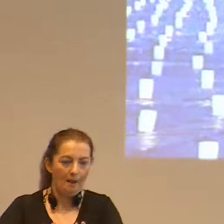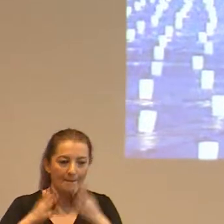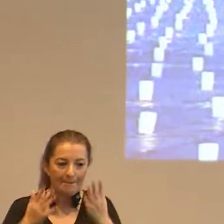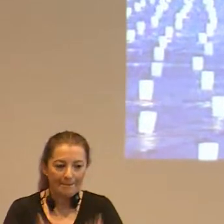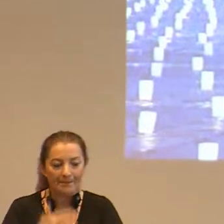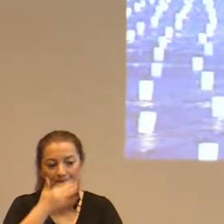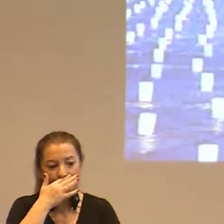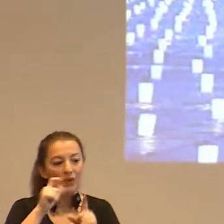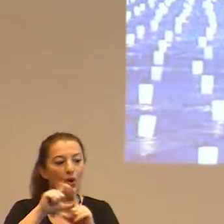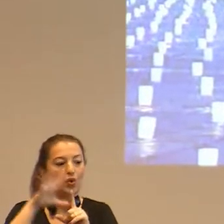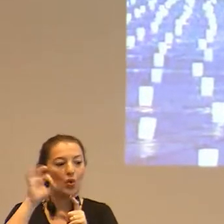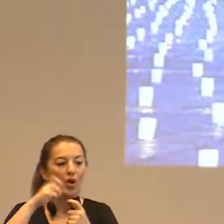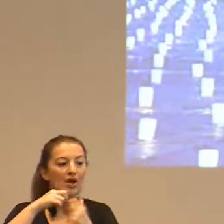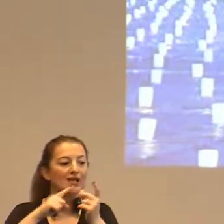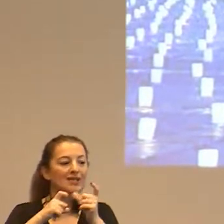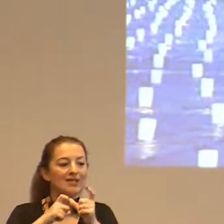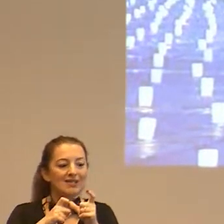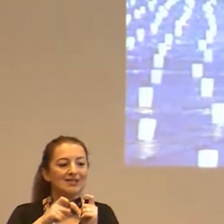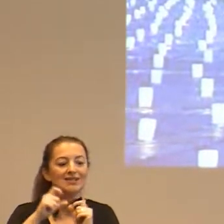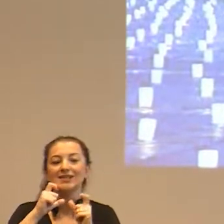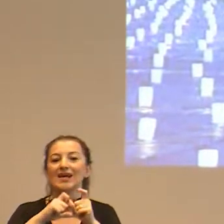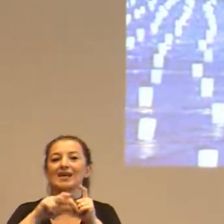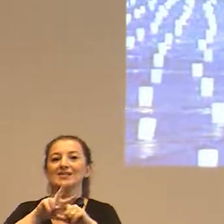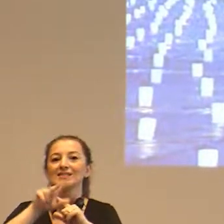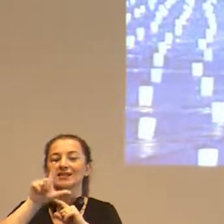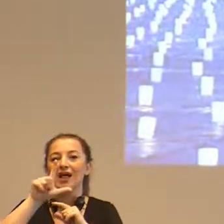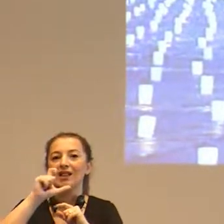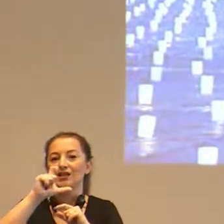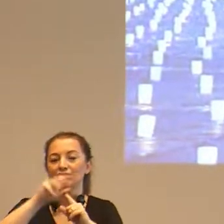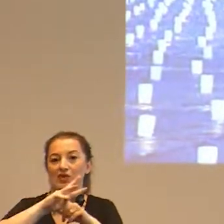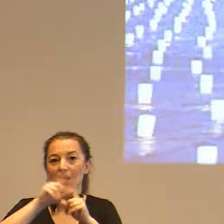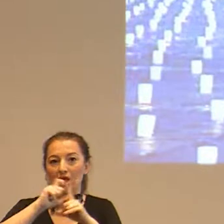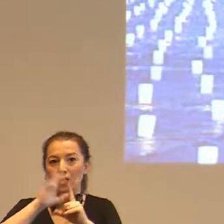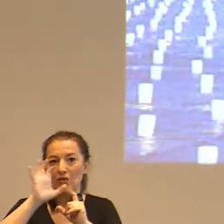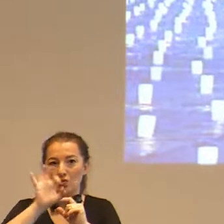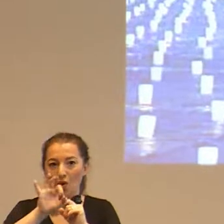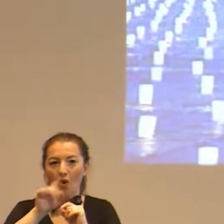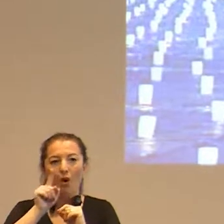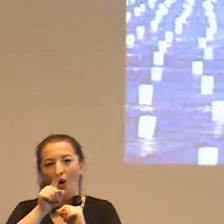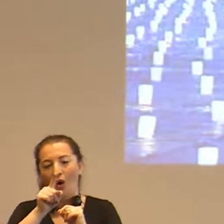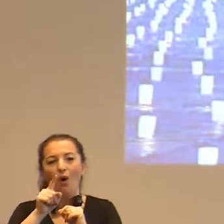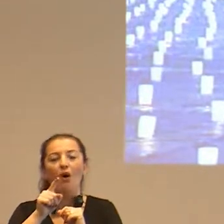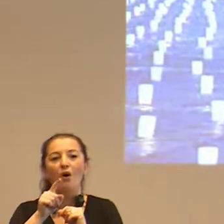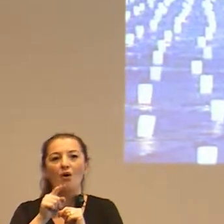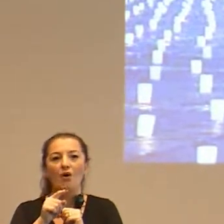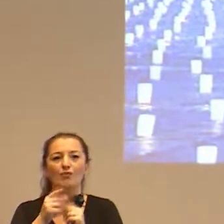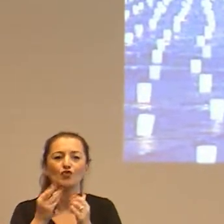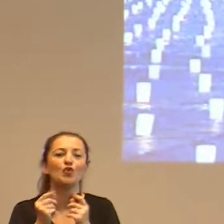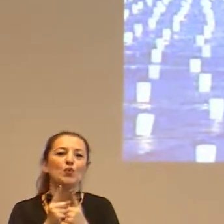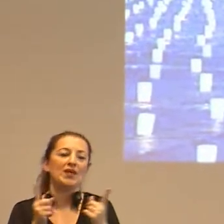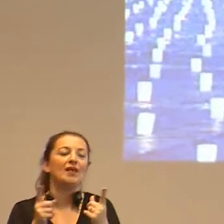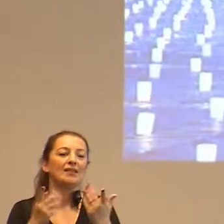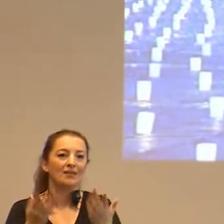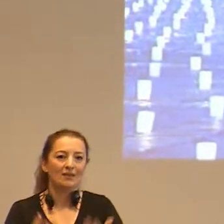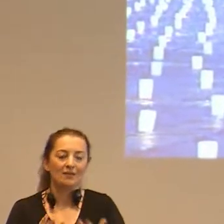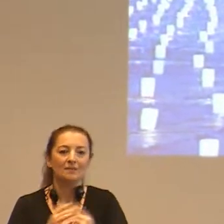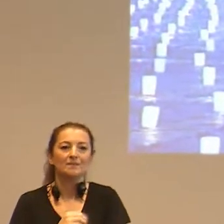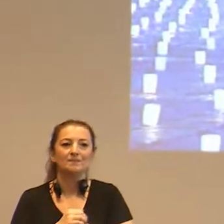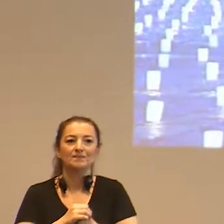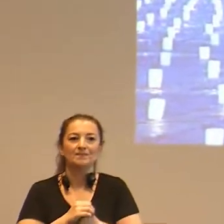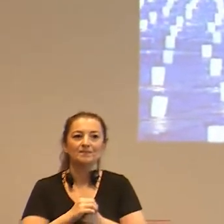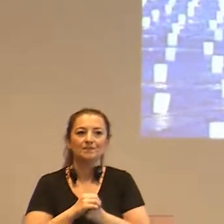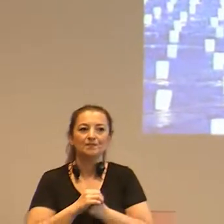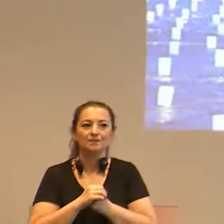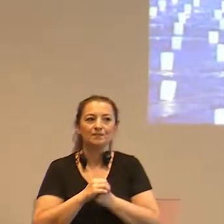actually having this action to criticize political um some political